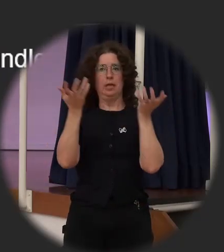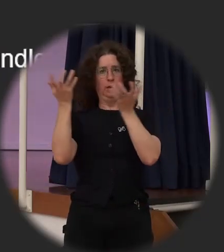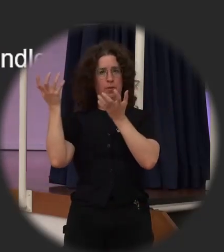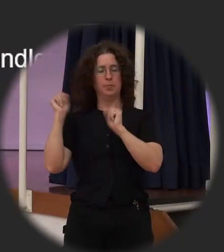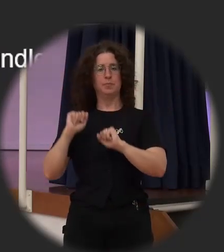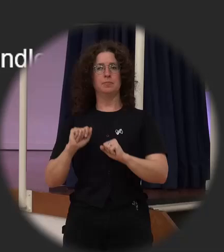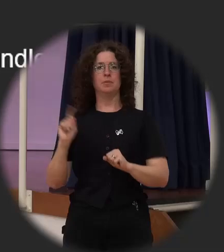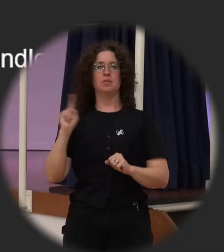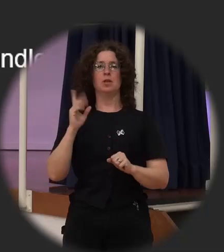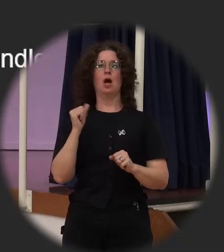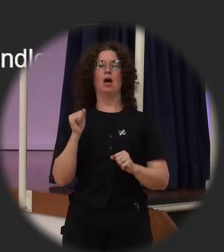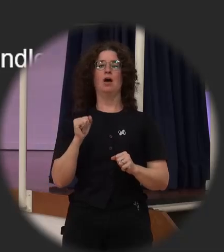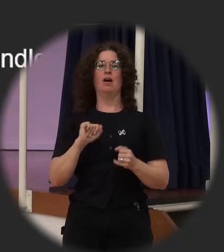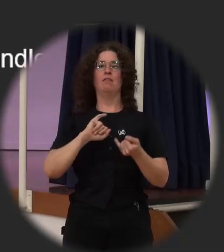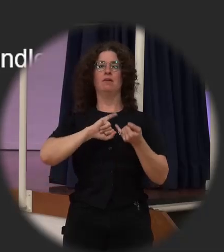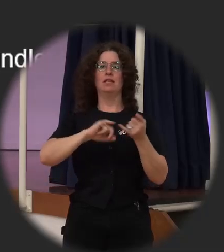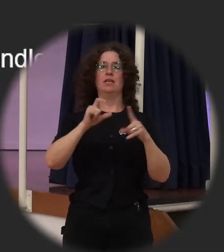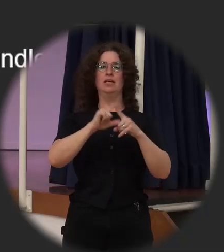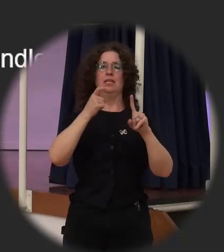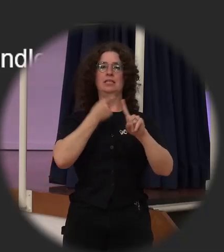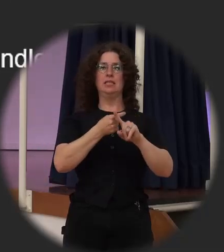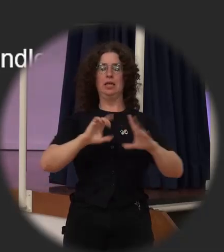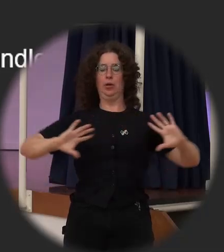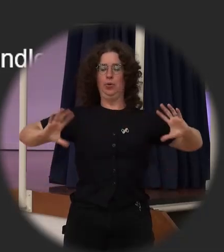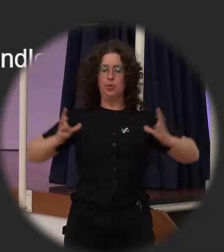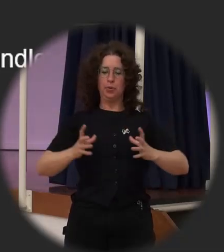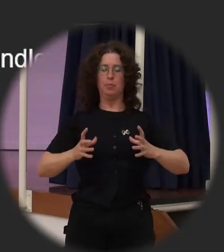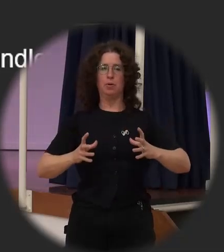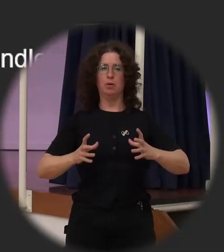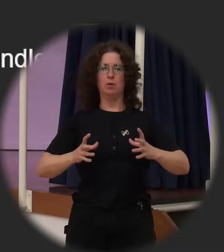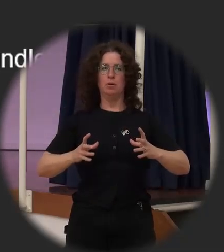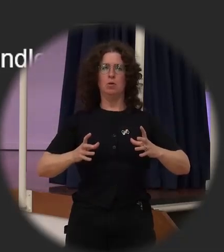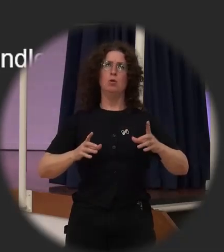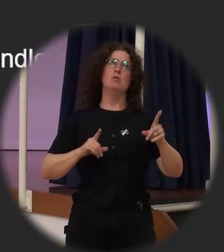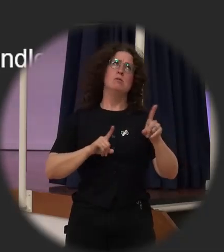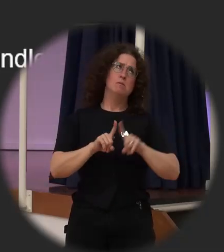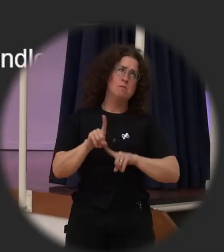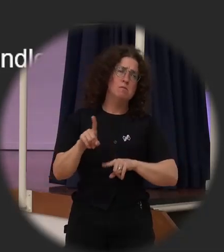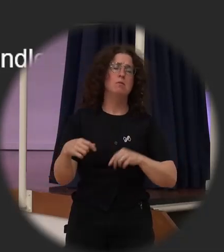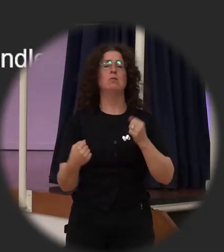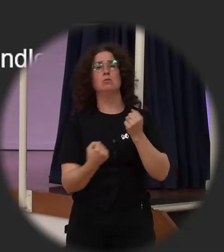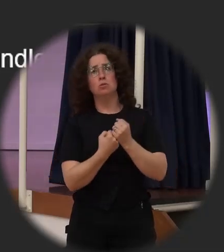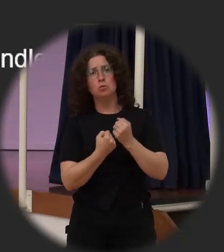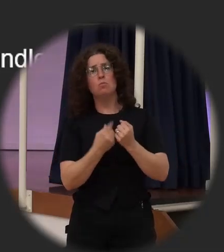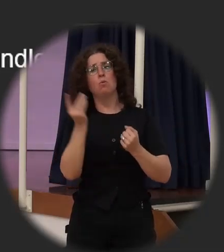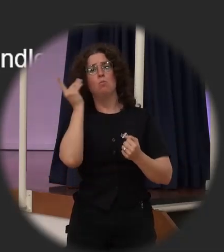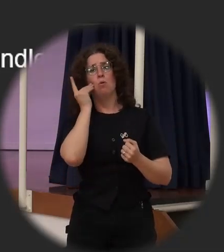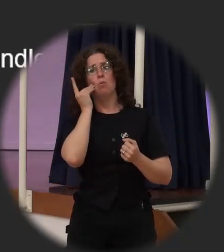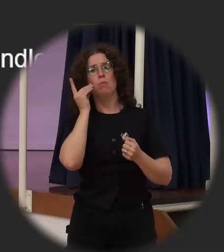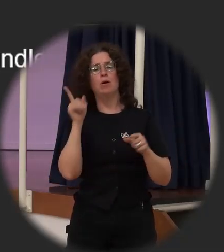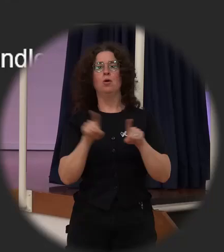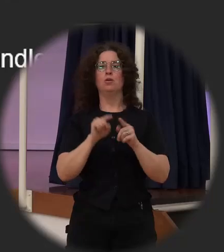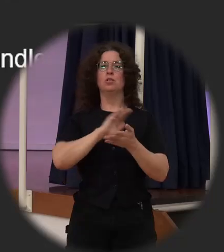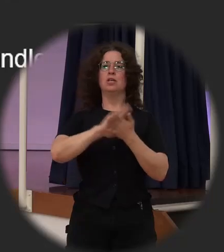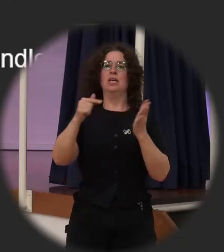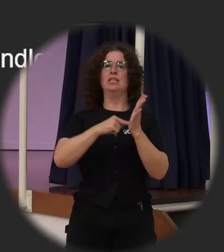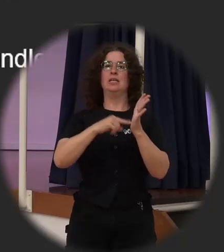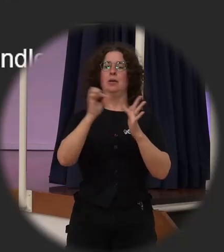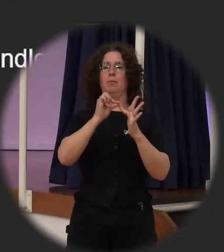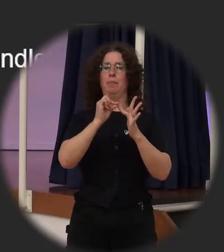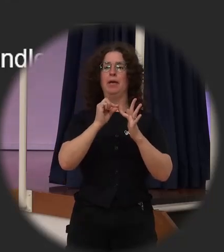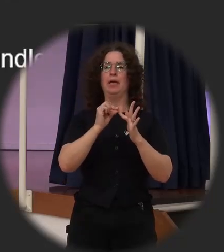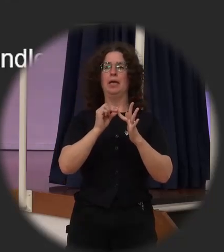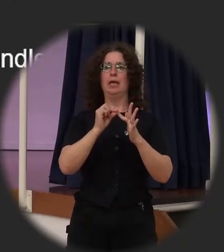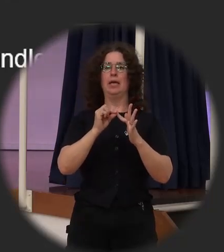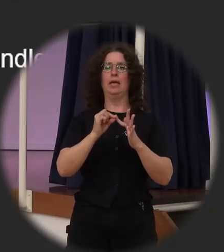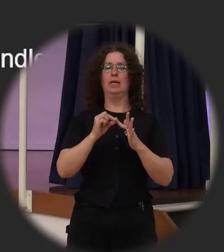a suite of SDKs which still mostly support mobile, but now they also have a HTTP client, so you can